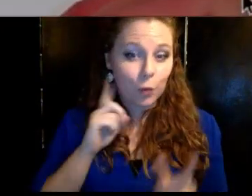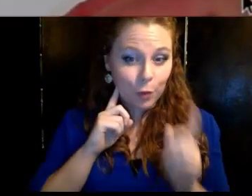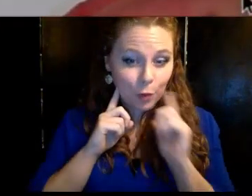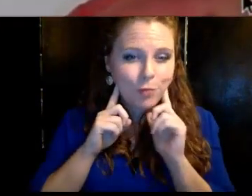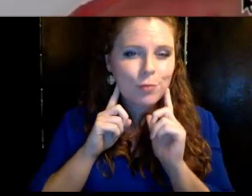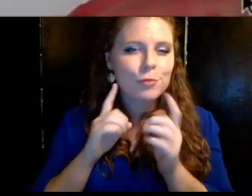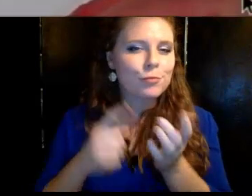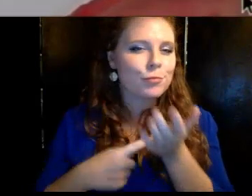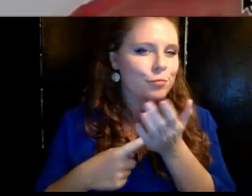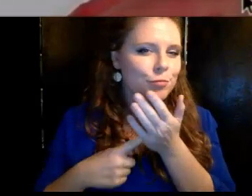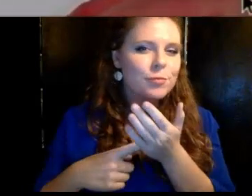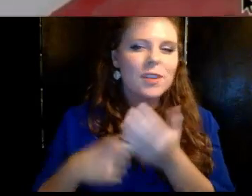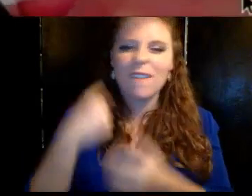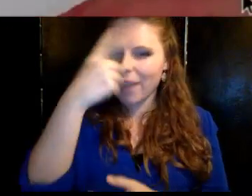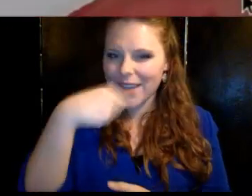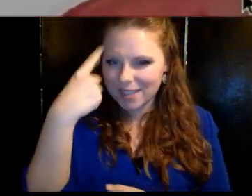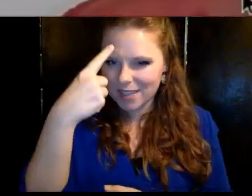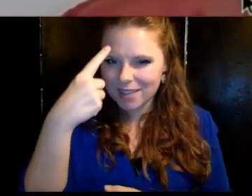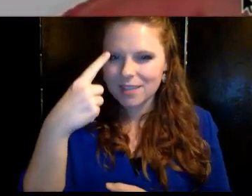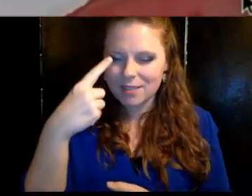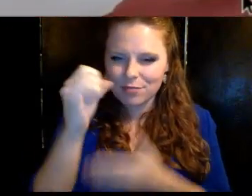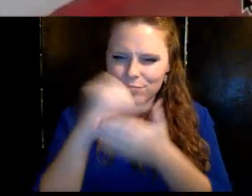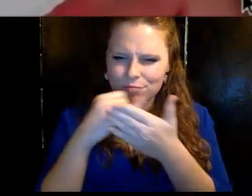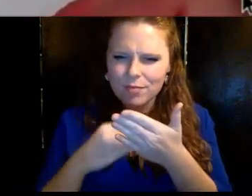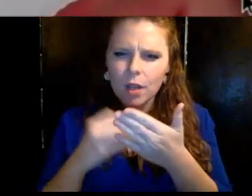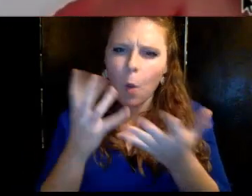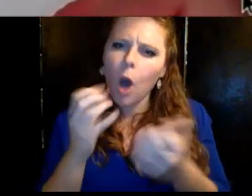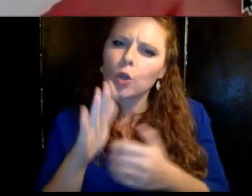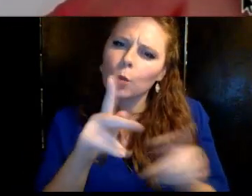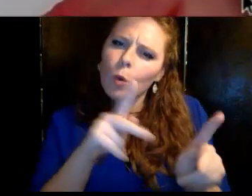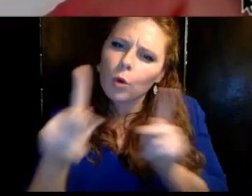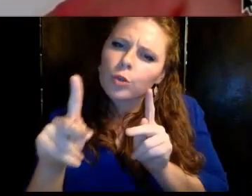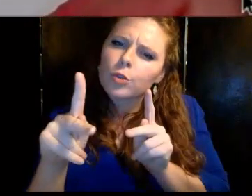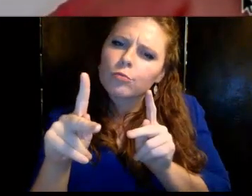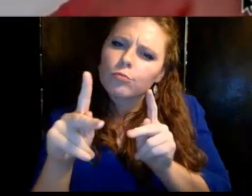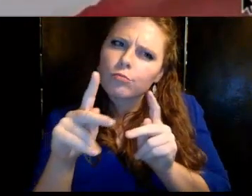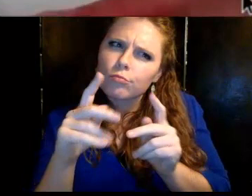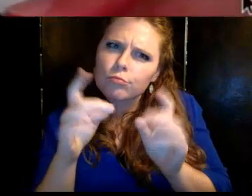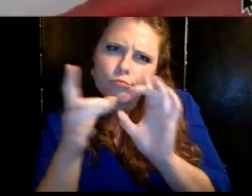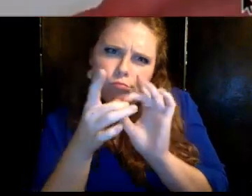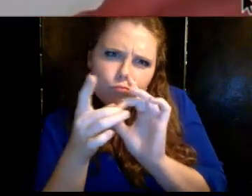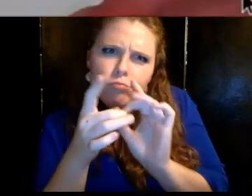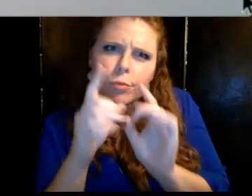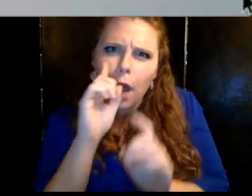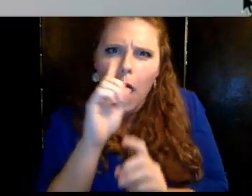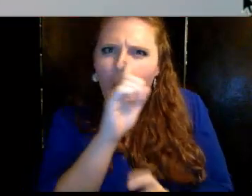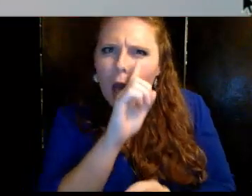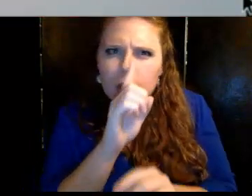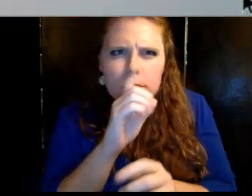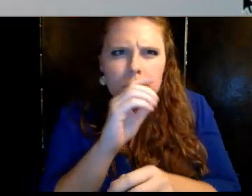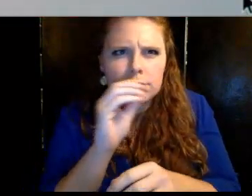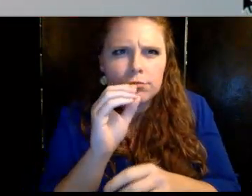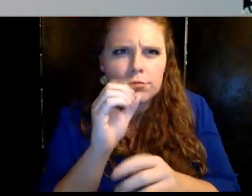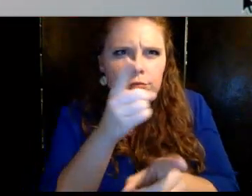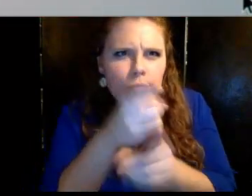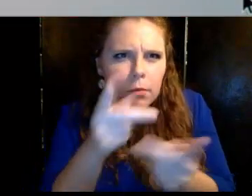when you're talking about drawing faces. Proportions, you want to get your proportions right. You want to make sure that your eyes are in the right spot on the face.